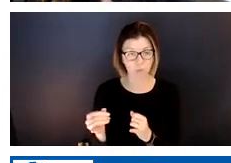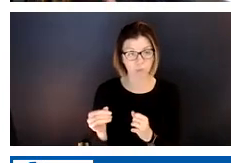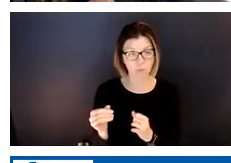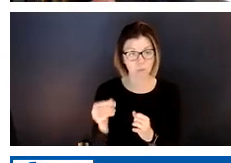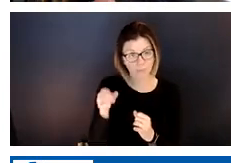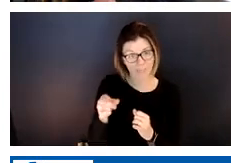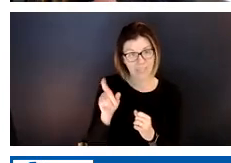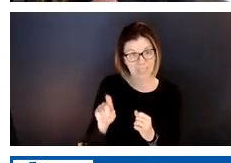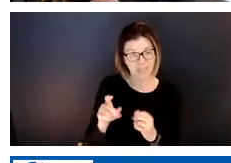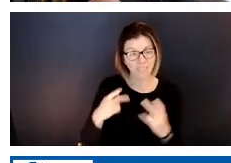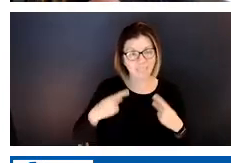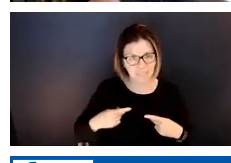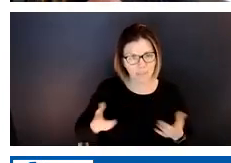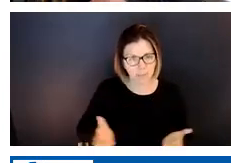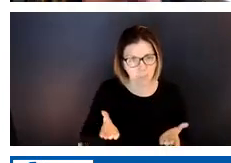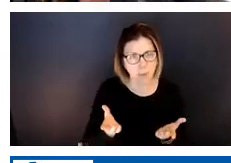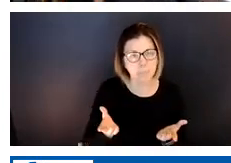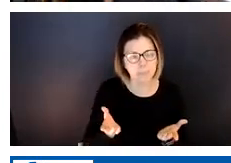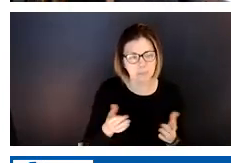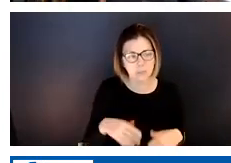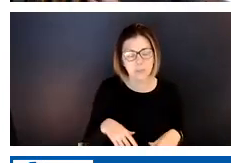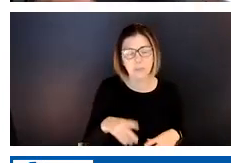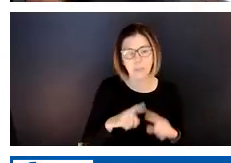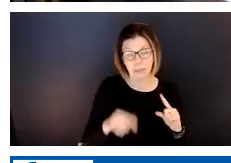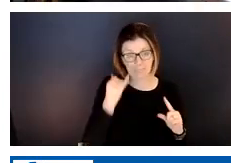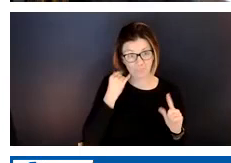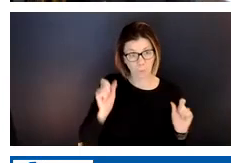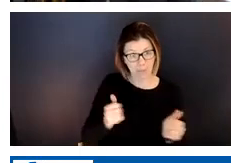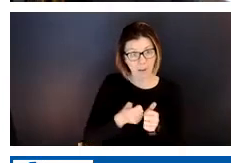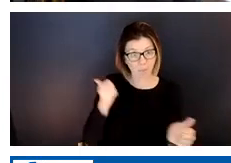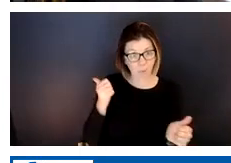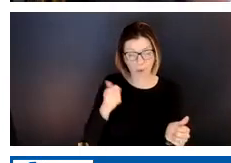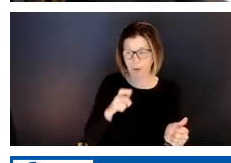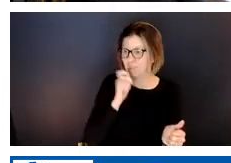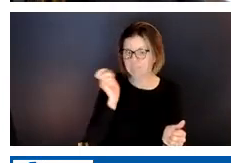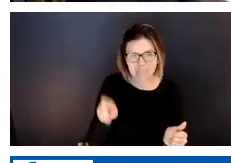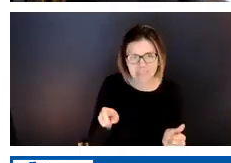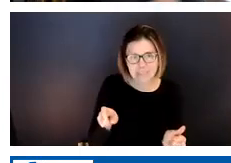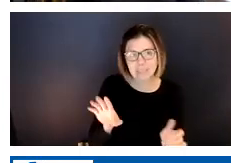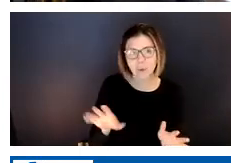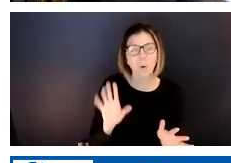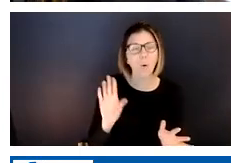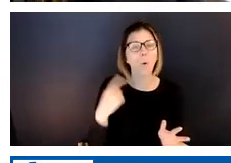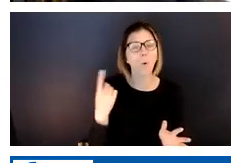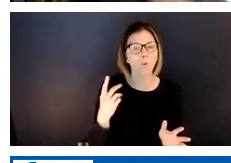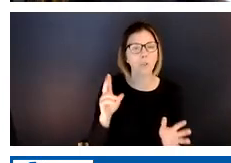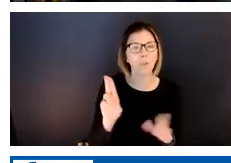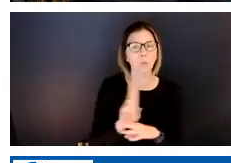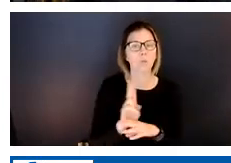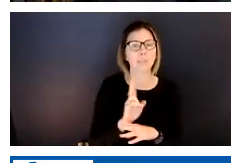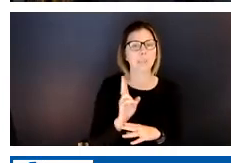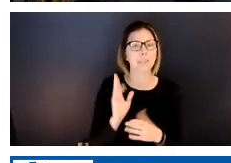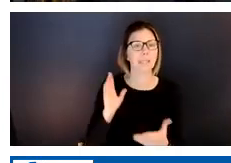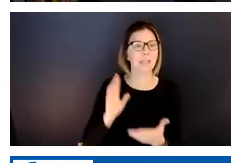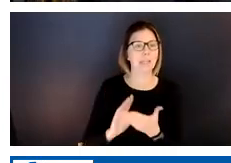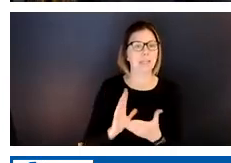physical prompting. But if we can avoid it, or if it is not needed, We only want to use the most intrusive